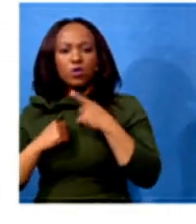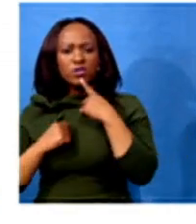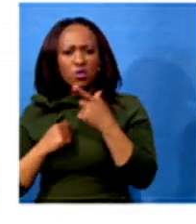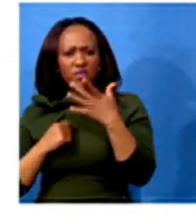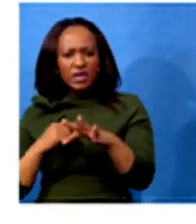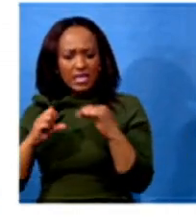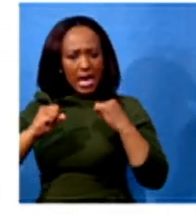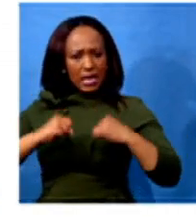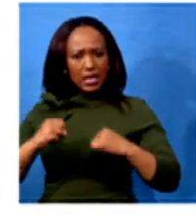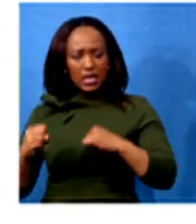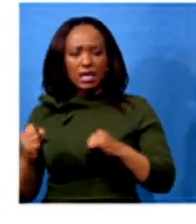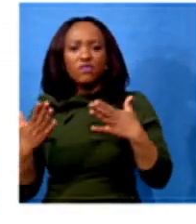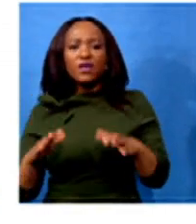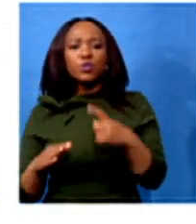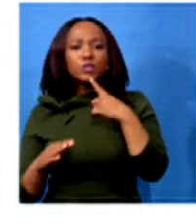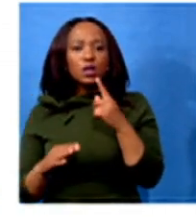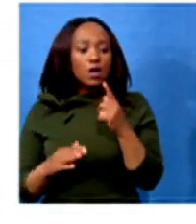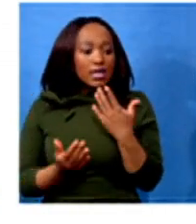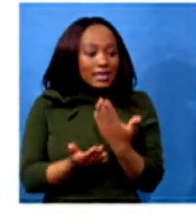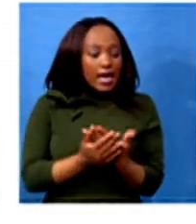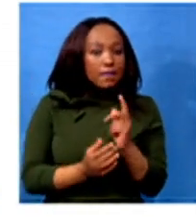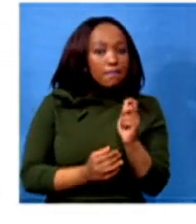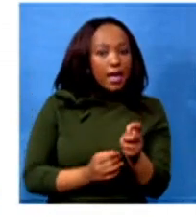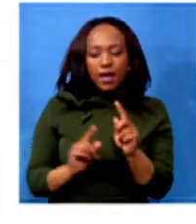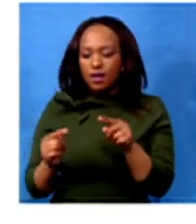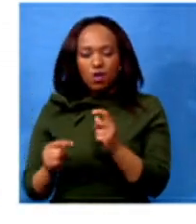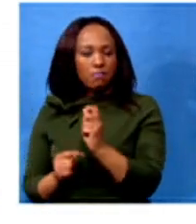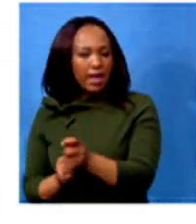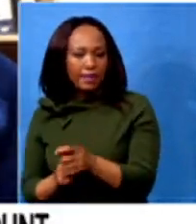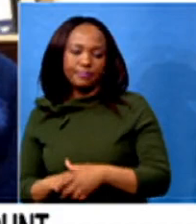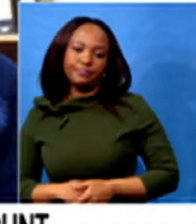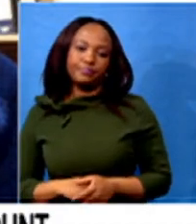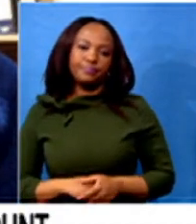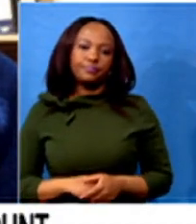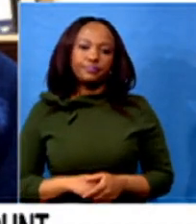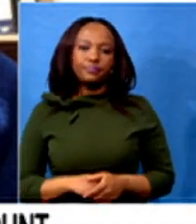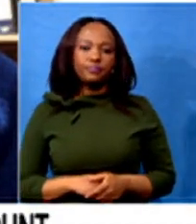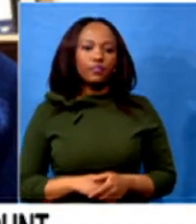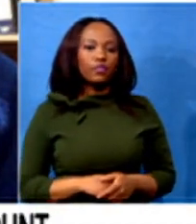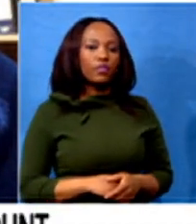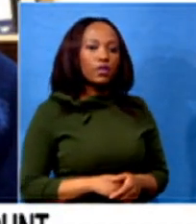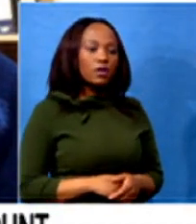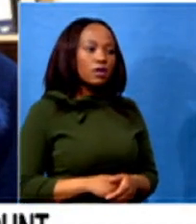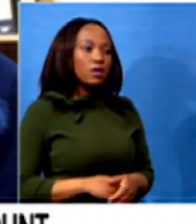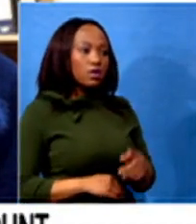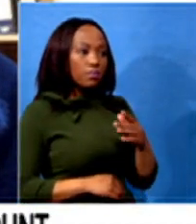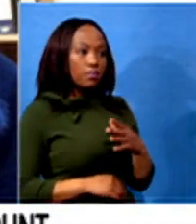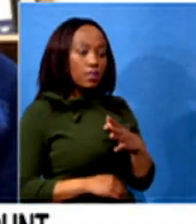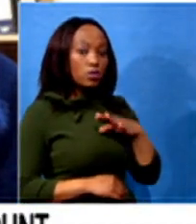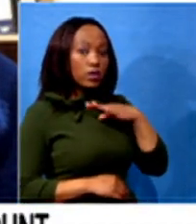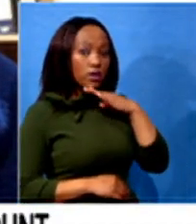agreed in terms of what we can and what we actually cannot do. But are you sufficiently